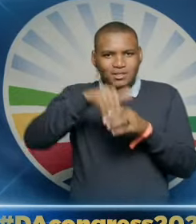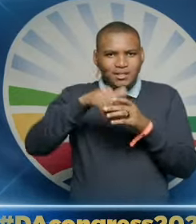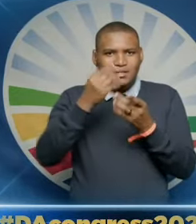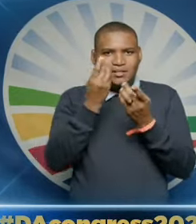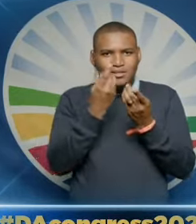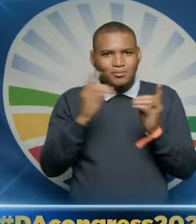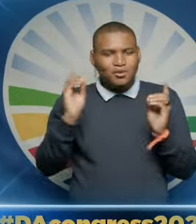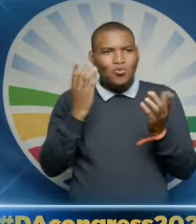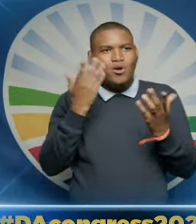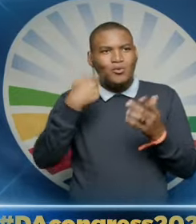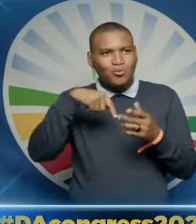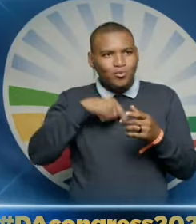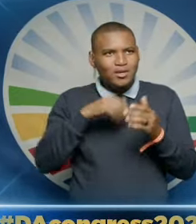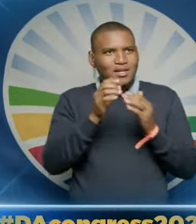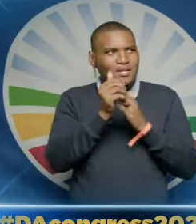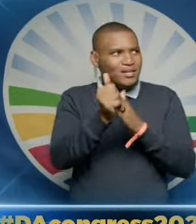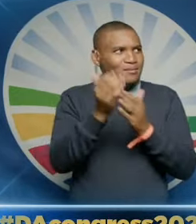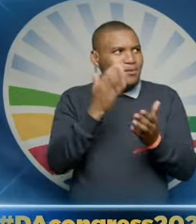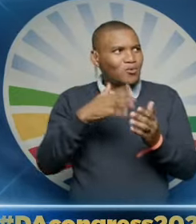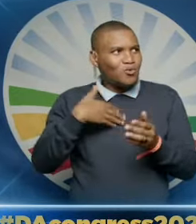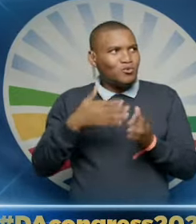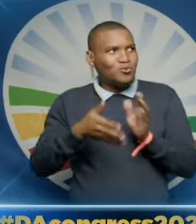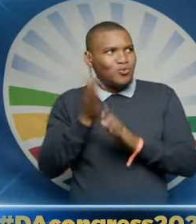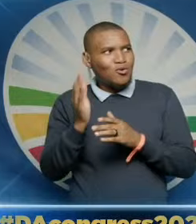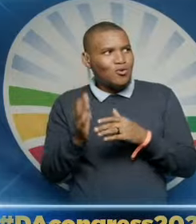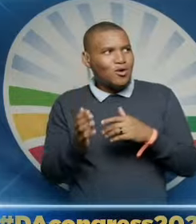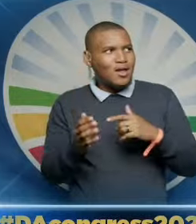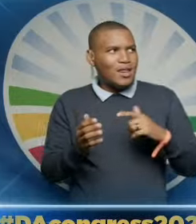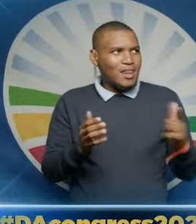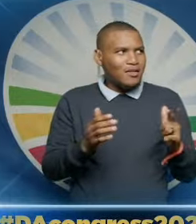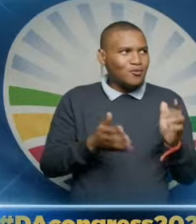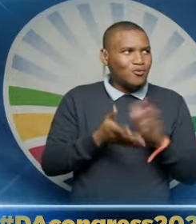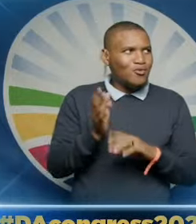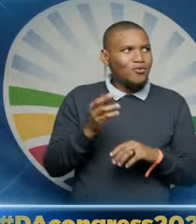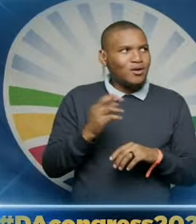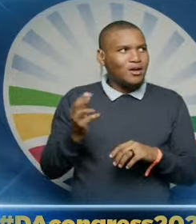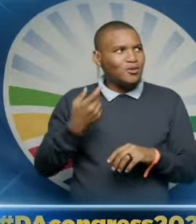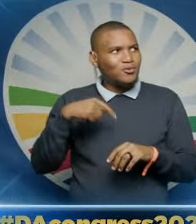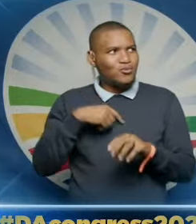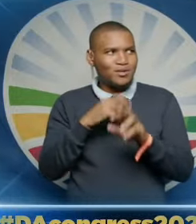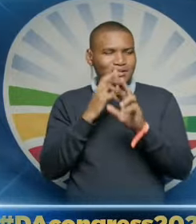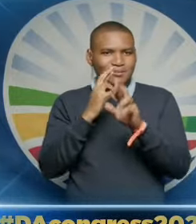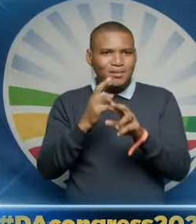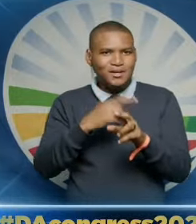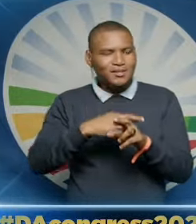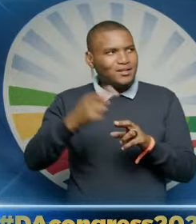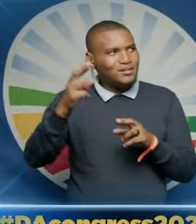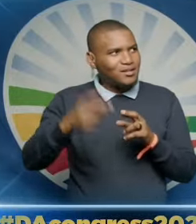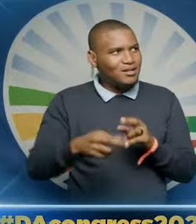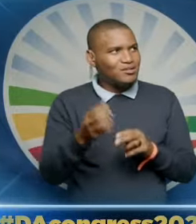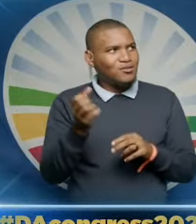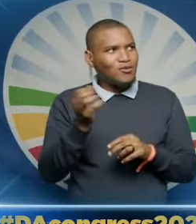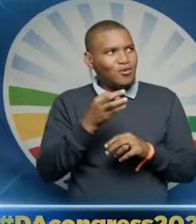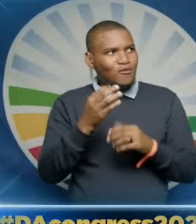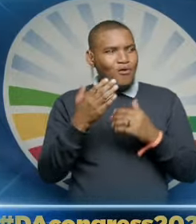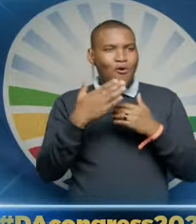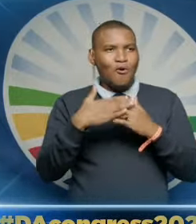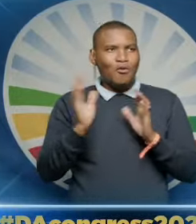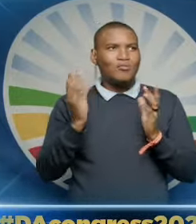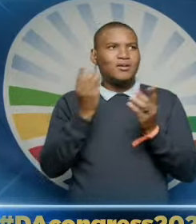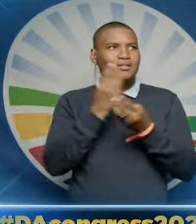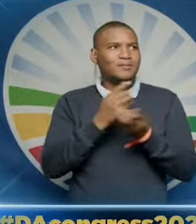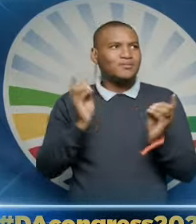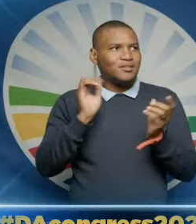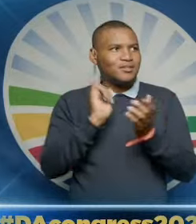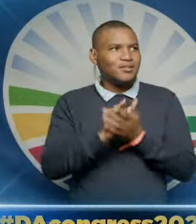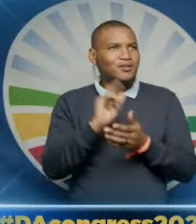well. Sometimes we want to go left. If the people say we want to go right, we respect the outcomes of democratic processes. And I think that's